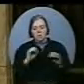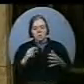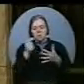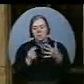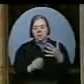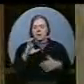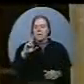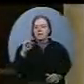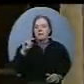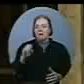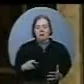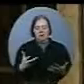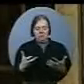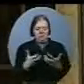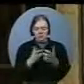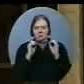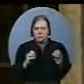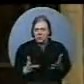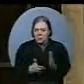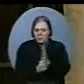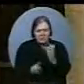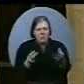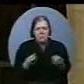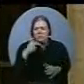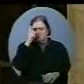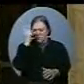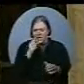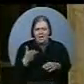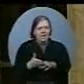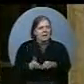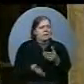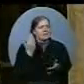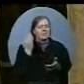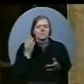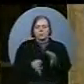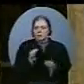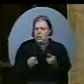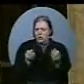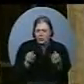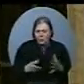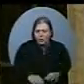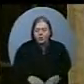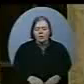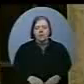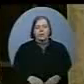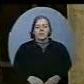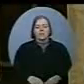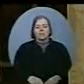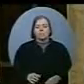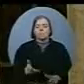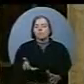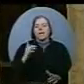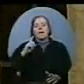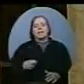He doesn't have the quasi-judicial experience. He doesn't have the senior-level management background with the experience in broadcast and